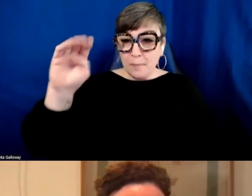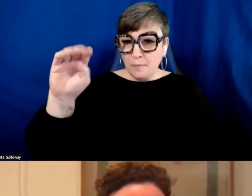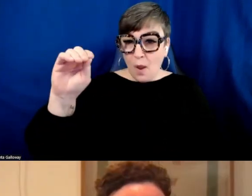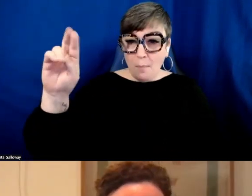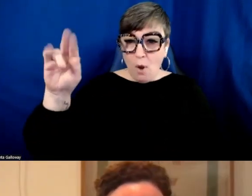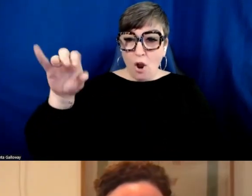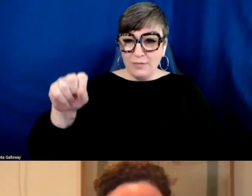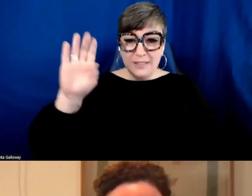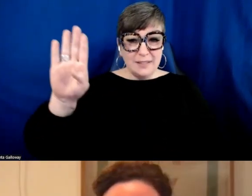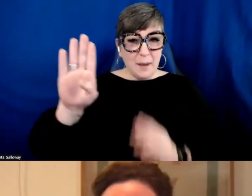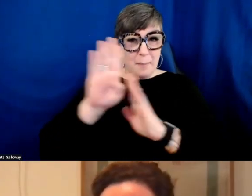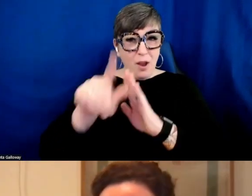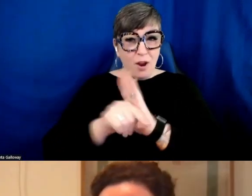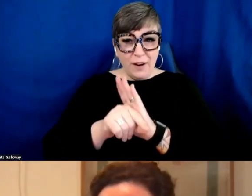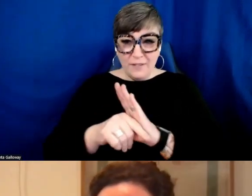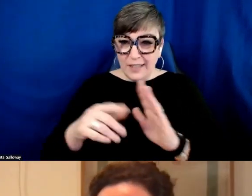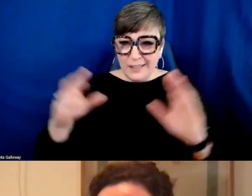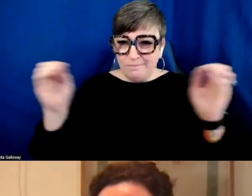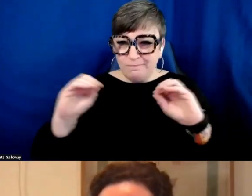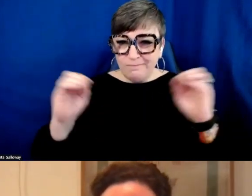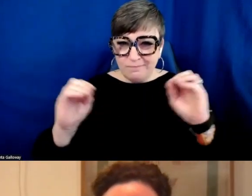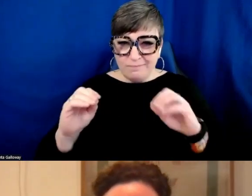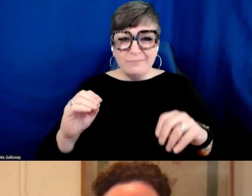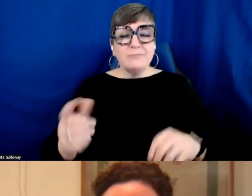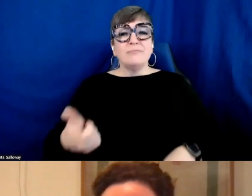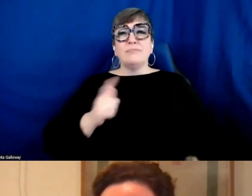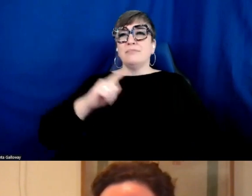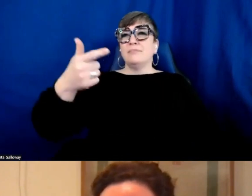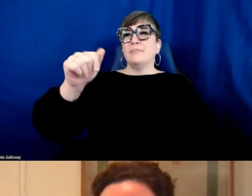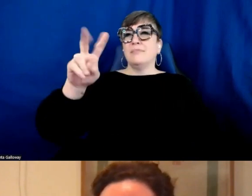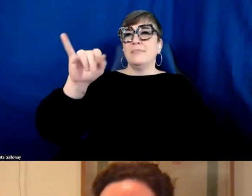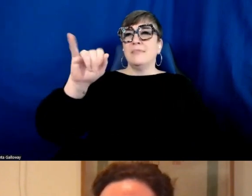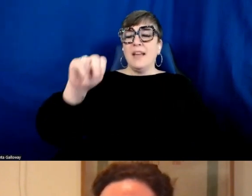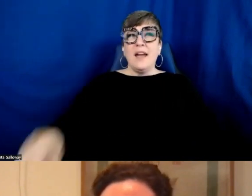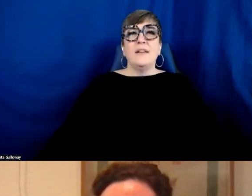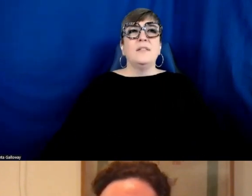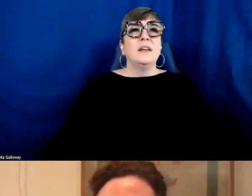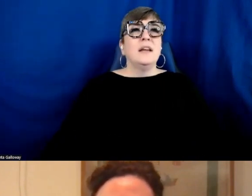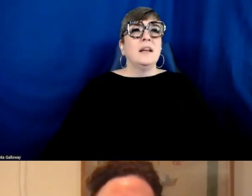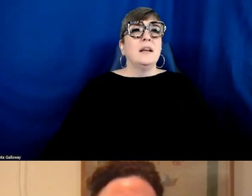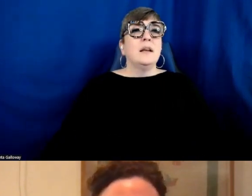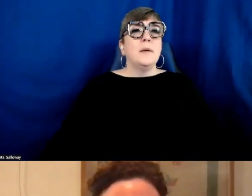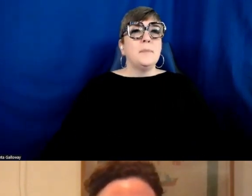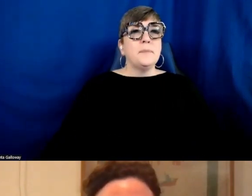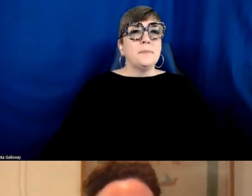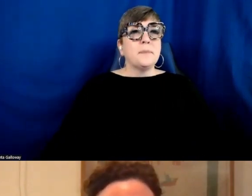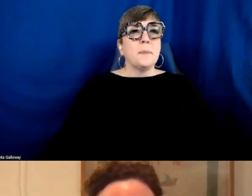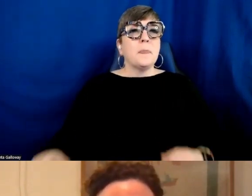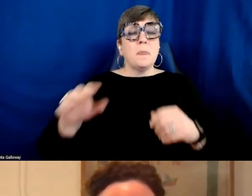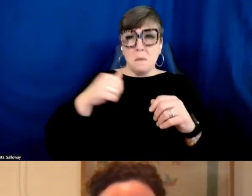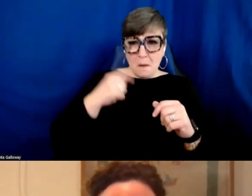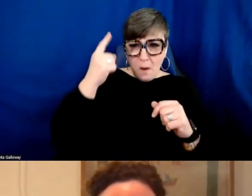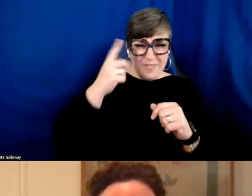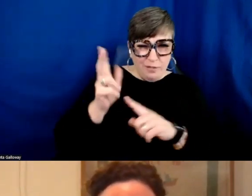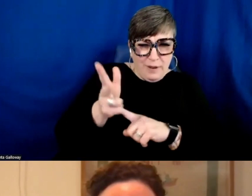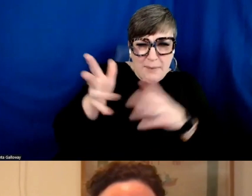So there's, uh, only a few minutes left, uh, just, uh, uh, three minutes. Um, but I wonder if, uh, Beth and Mara, if you